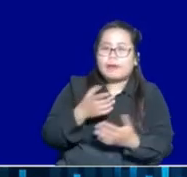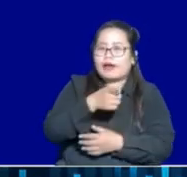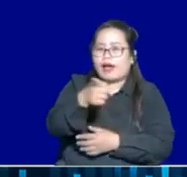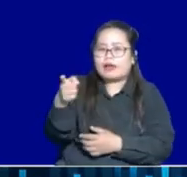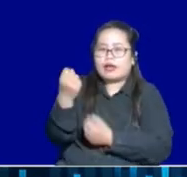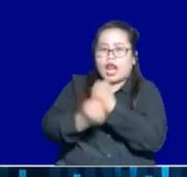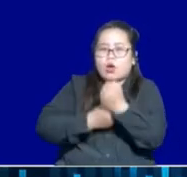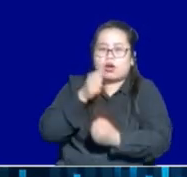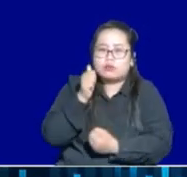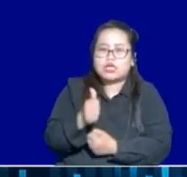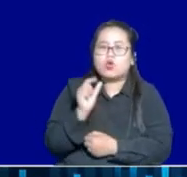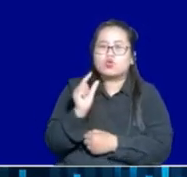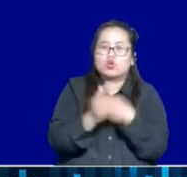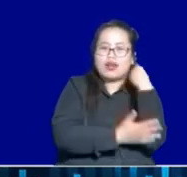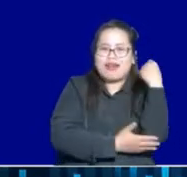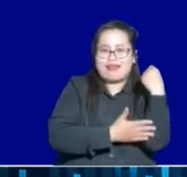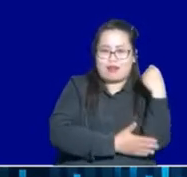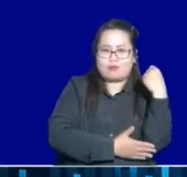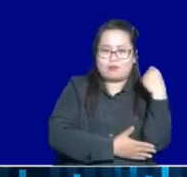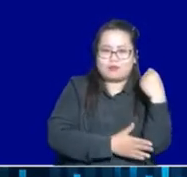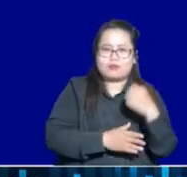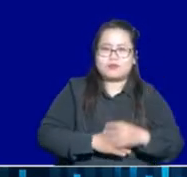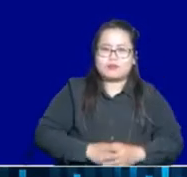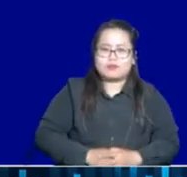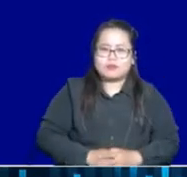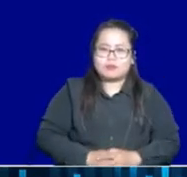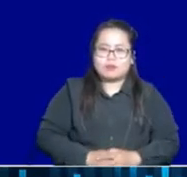do to decarbonize the world,